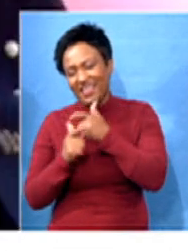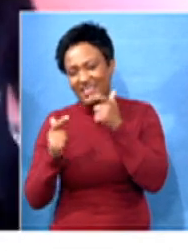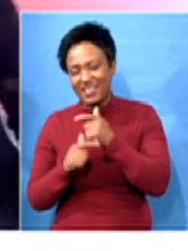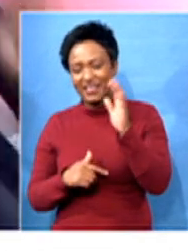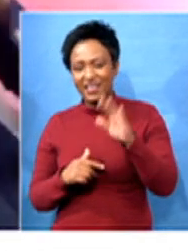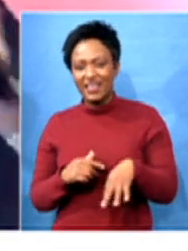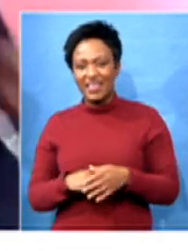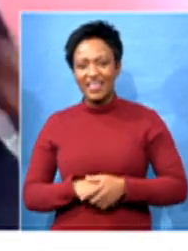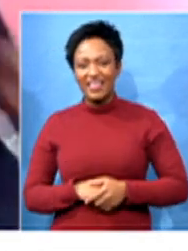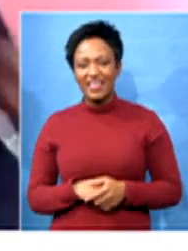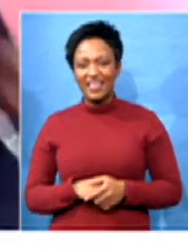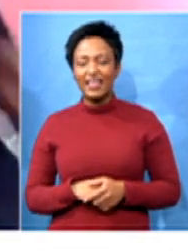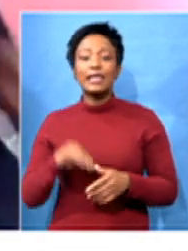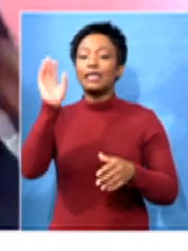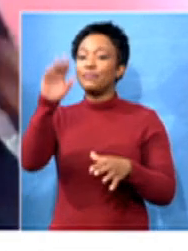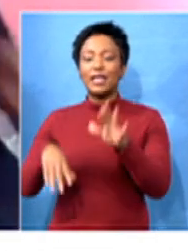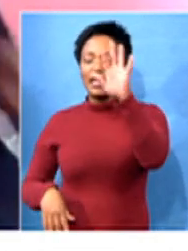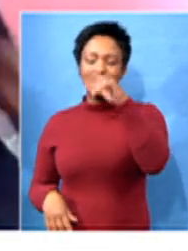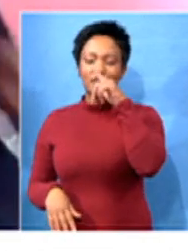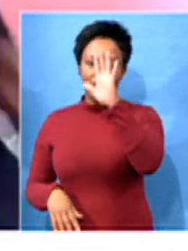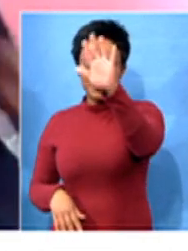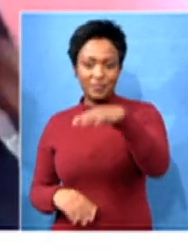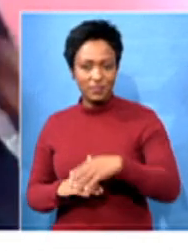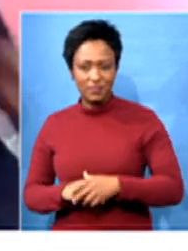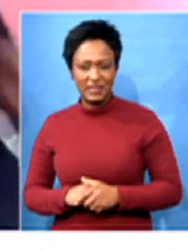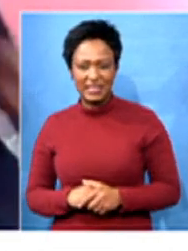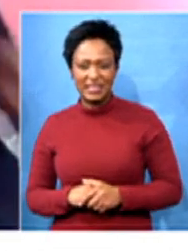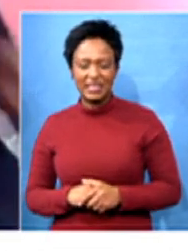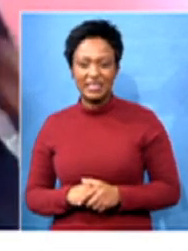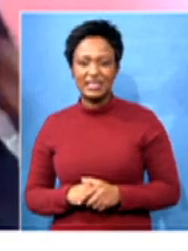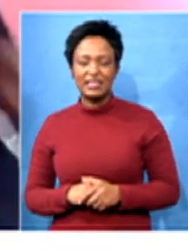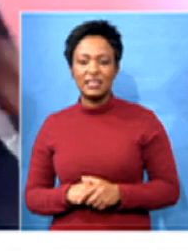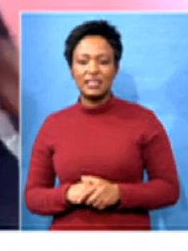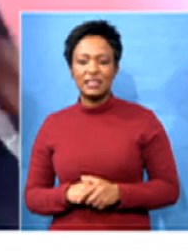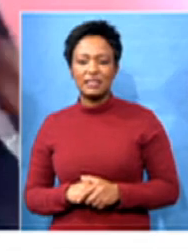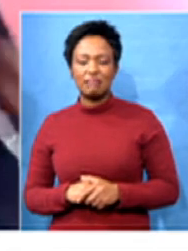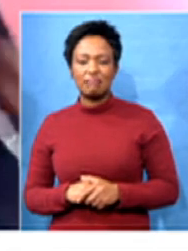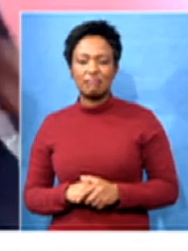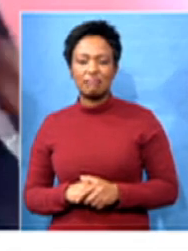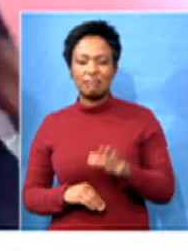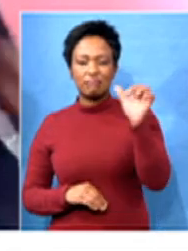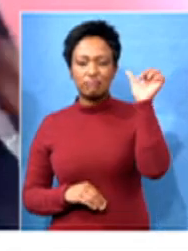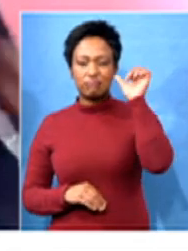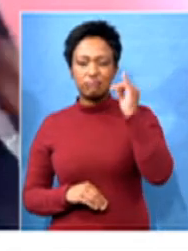I'm kidding. And let me tell you, I've been baking the other day.